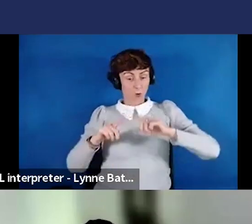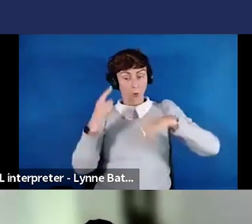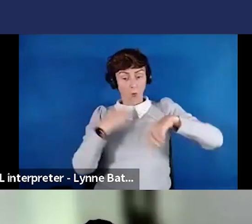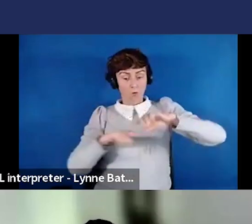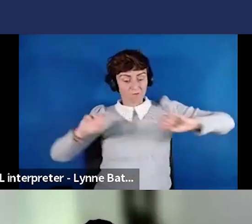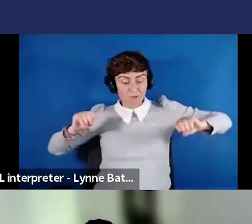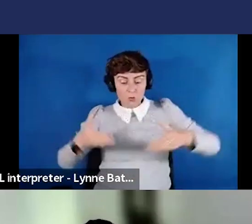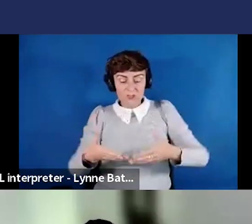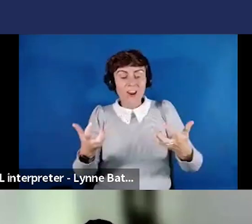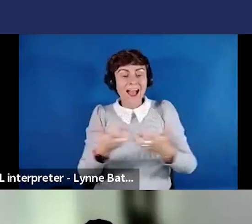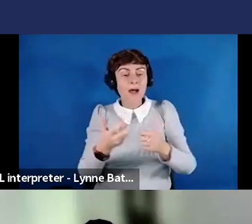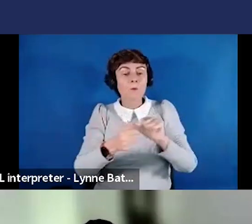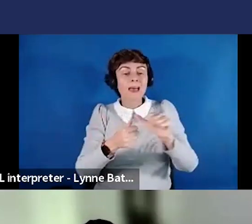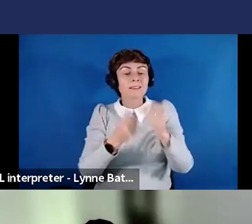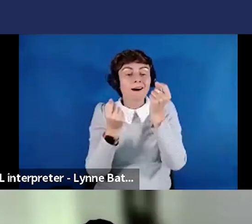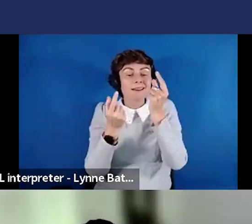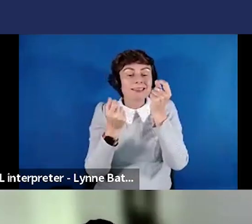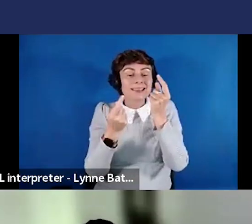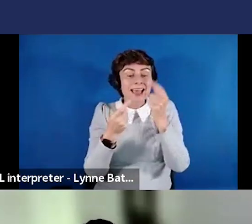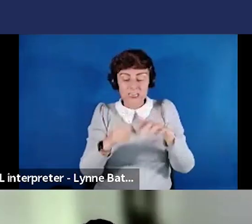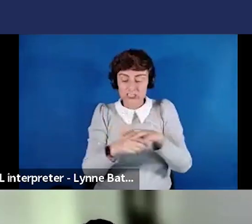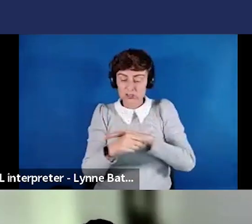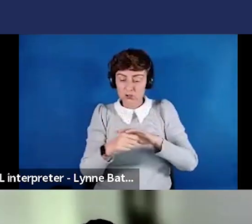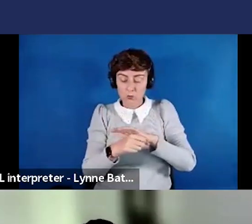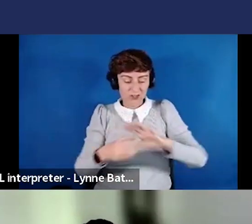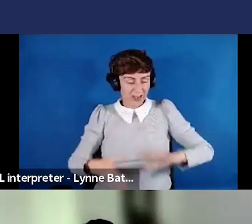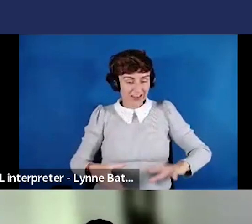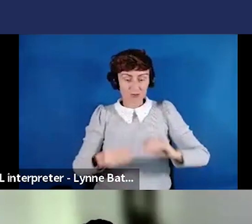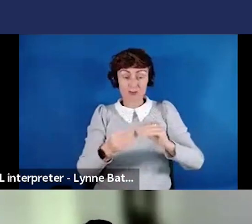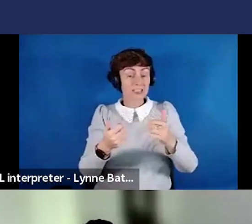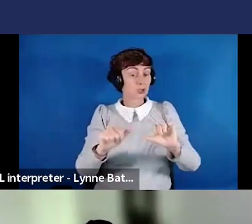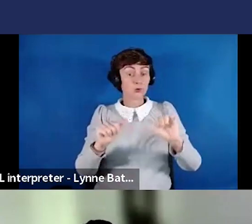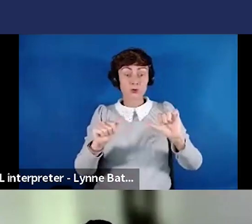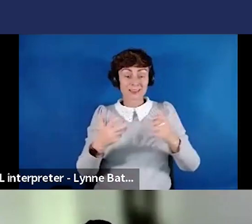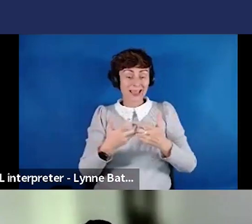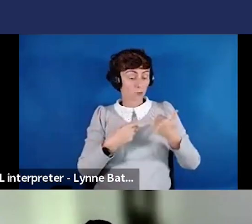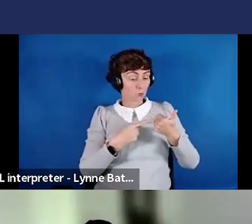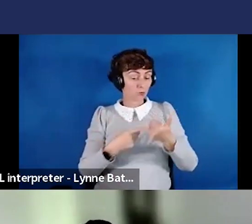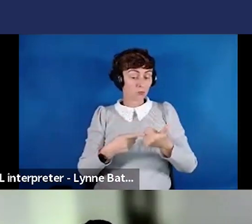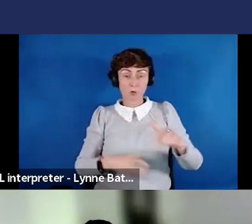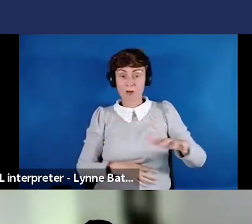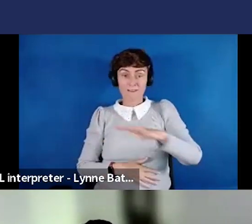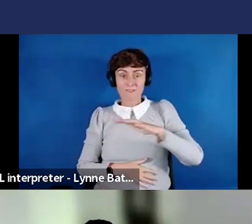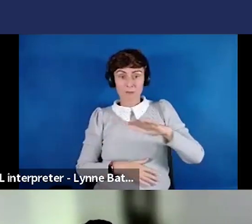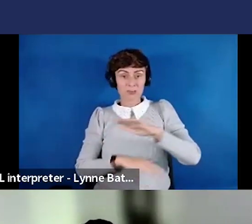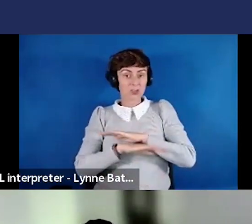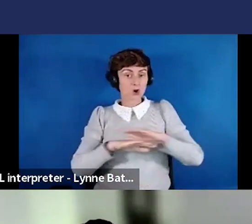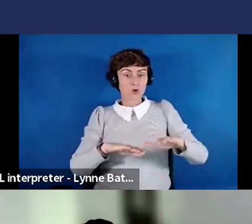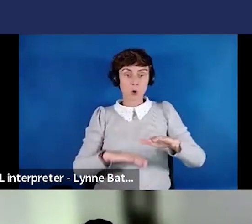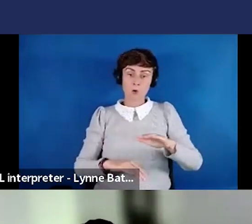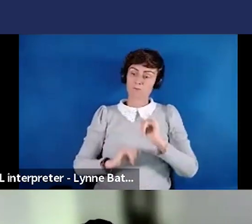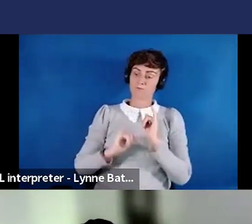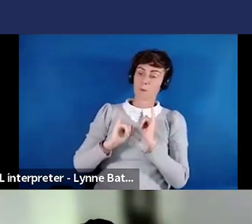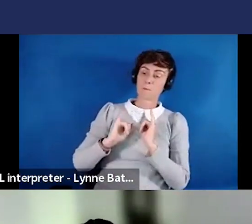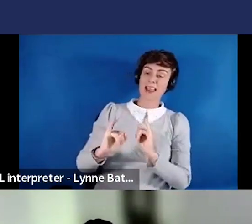understand the situation and come to some kind of solutions to support families in a way that's kind of not pinning the blame onto